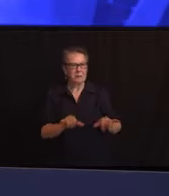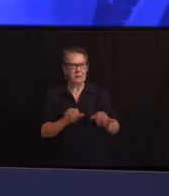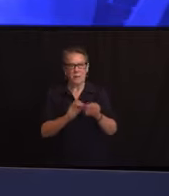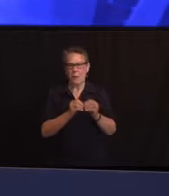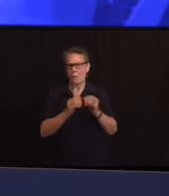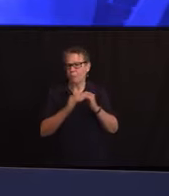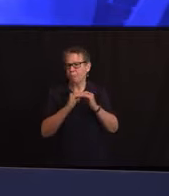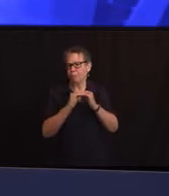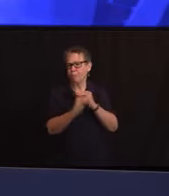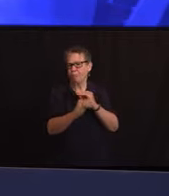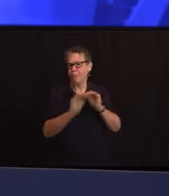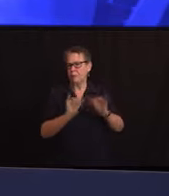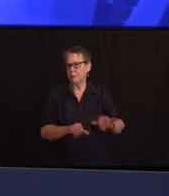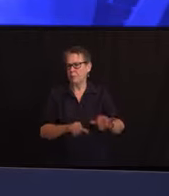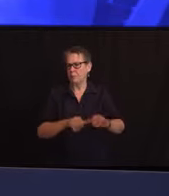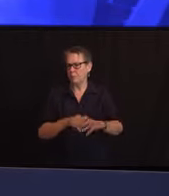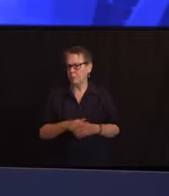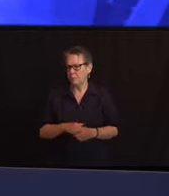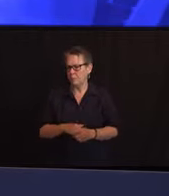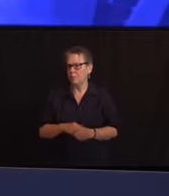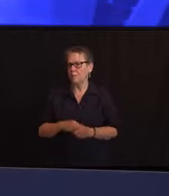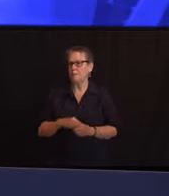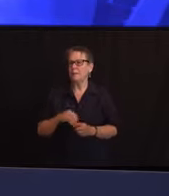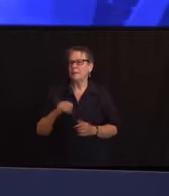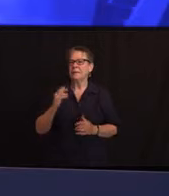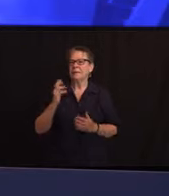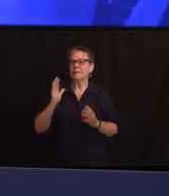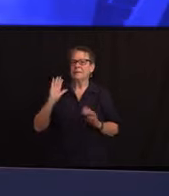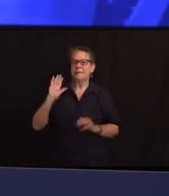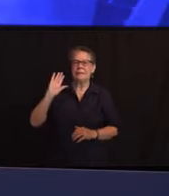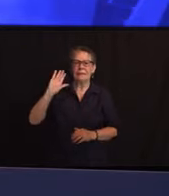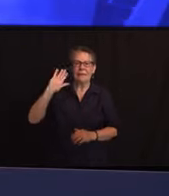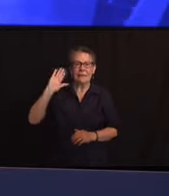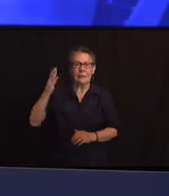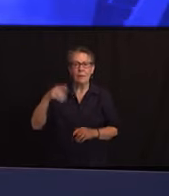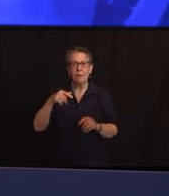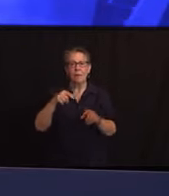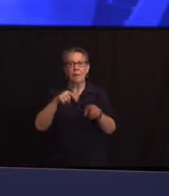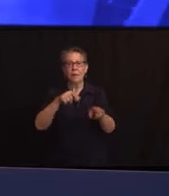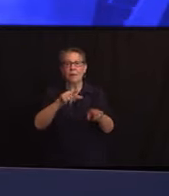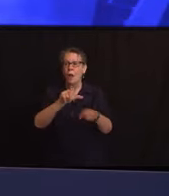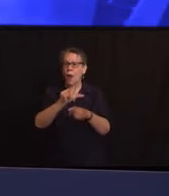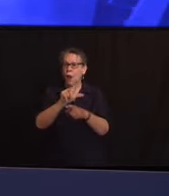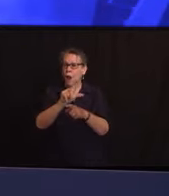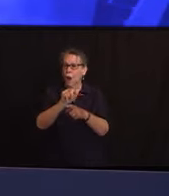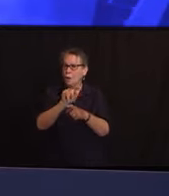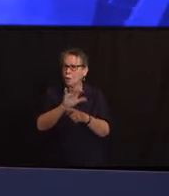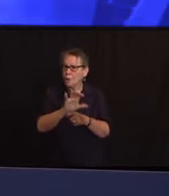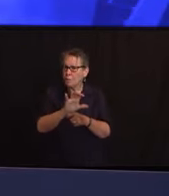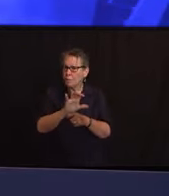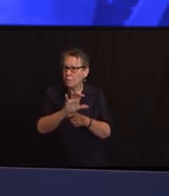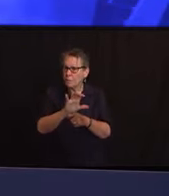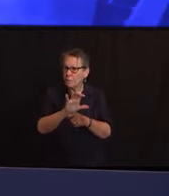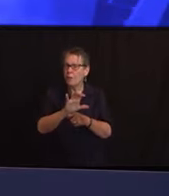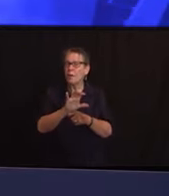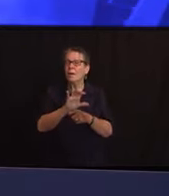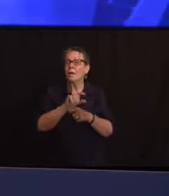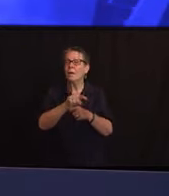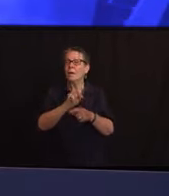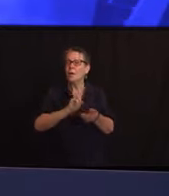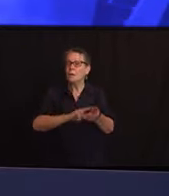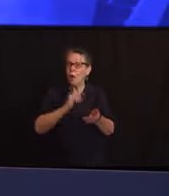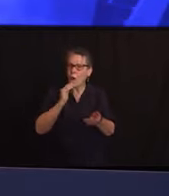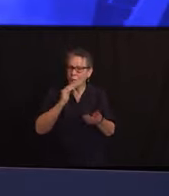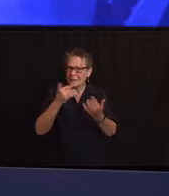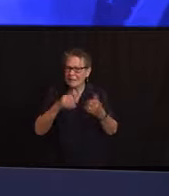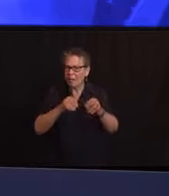facilities, many attributed directly to staff. We encourage residents and their